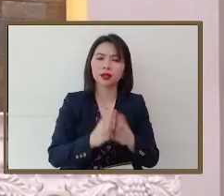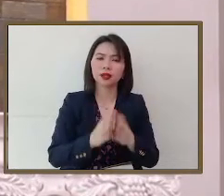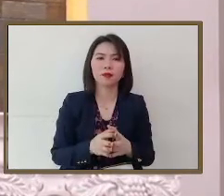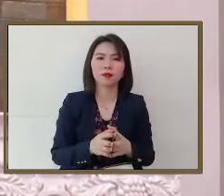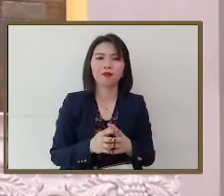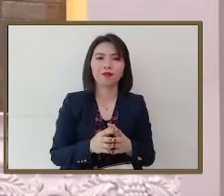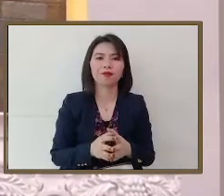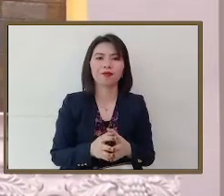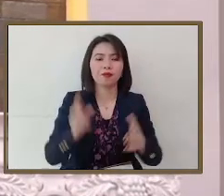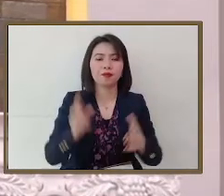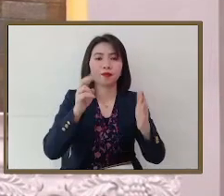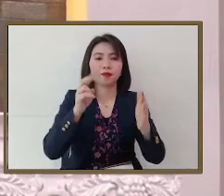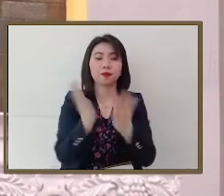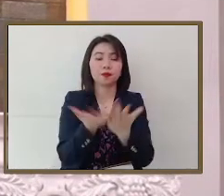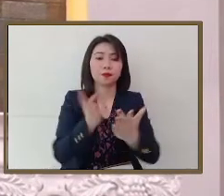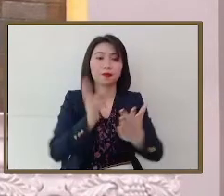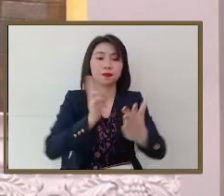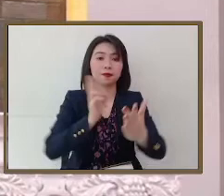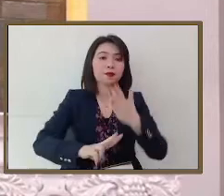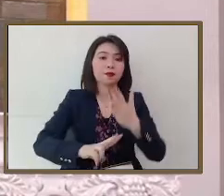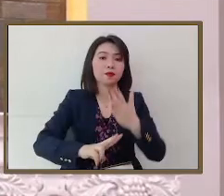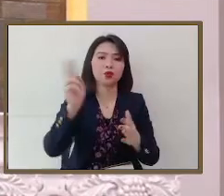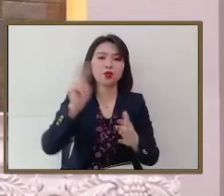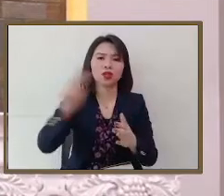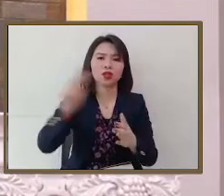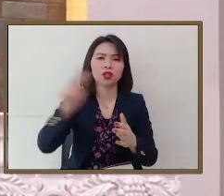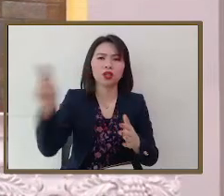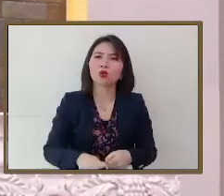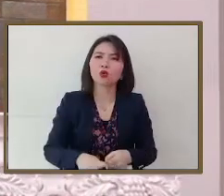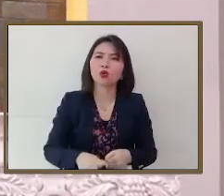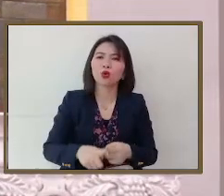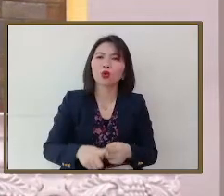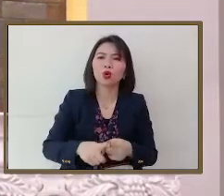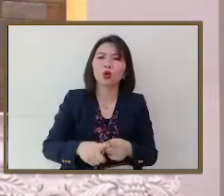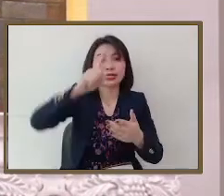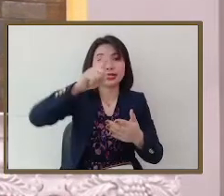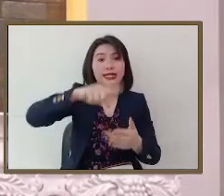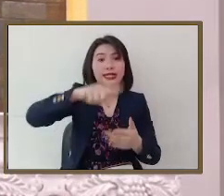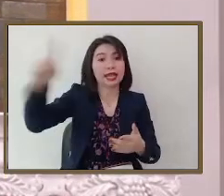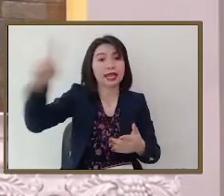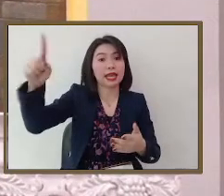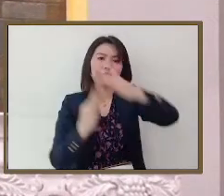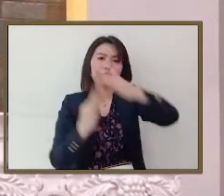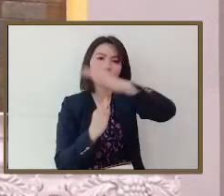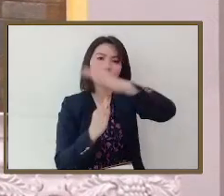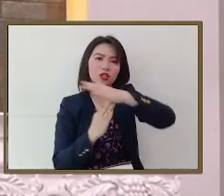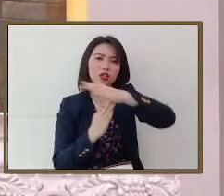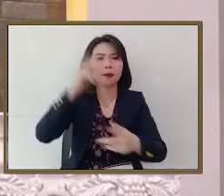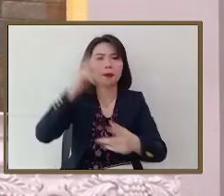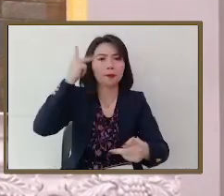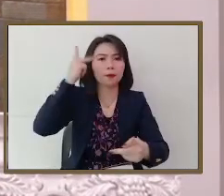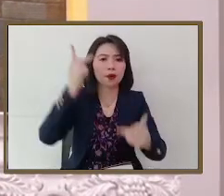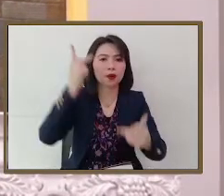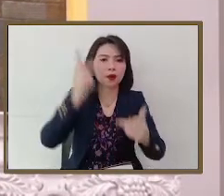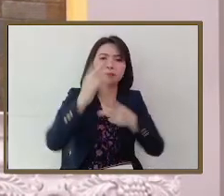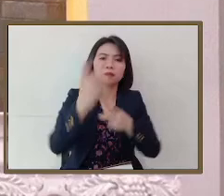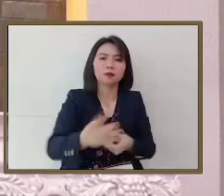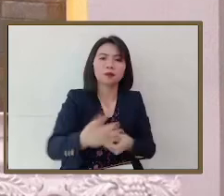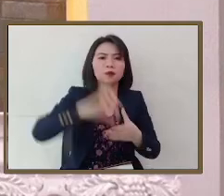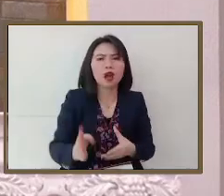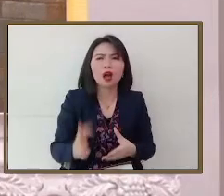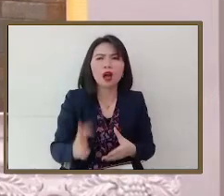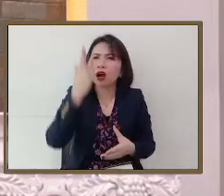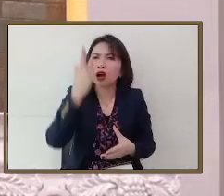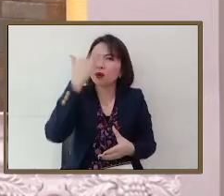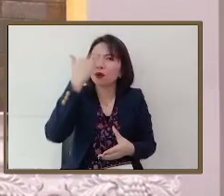to interpret this scripture, you've got to go back to the very foundation of the scripture, to the very purpose of the presence of God. Why the Lord Jesus